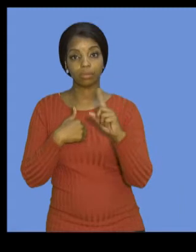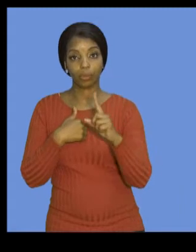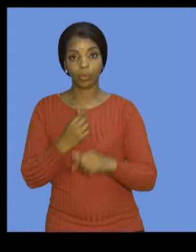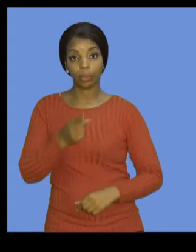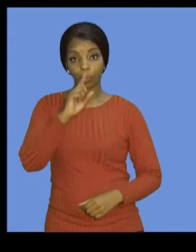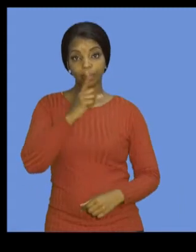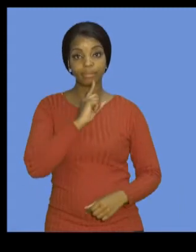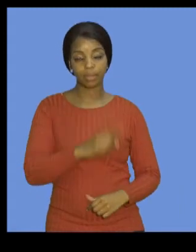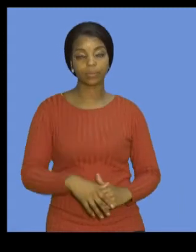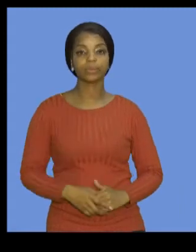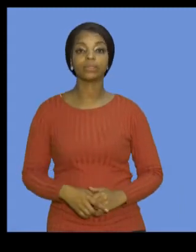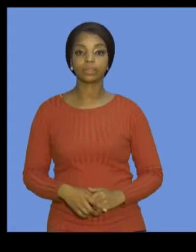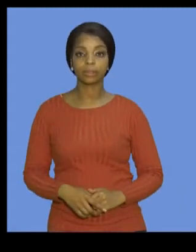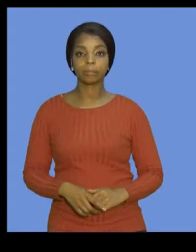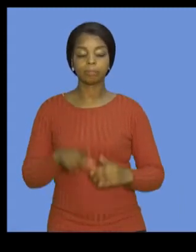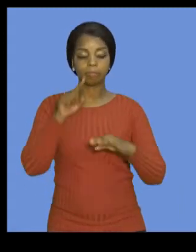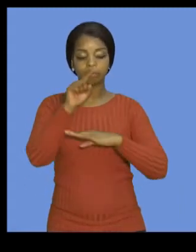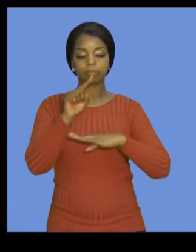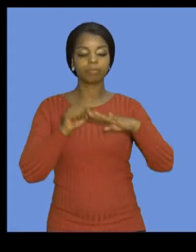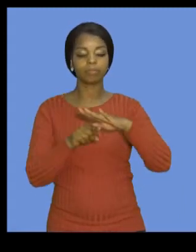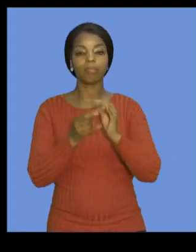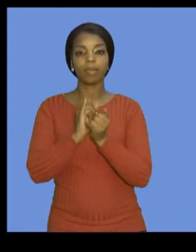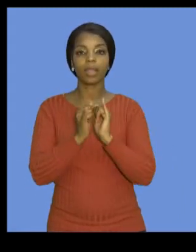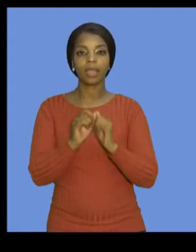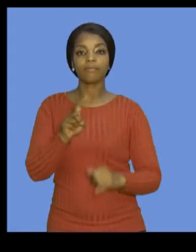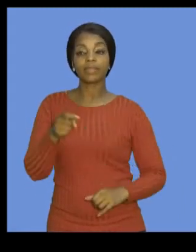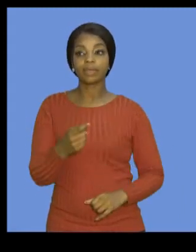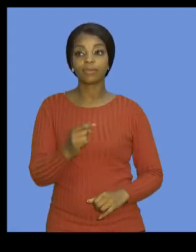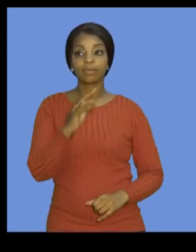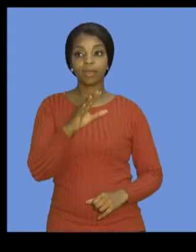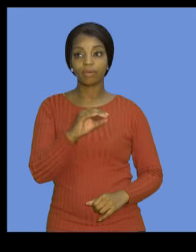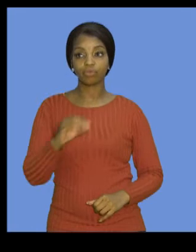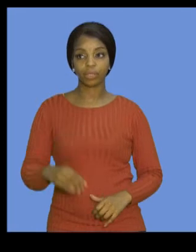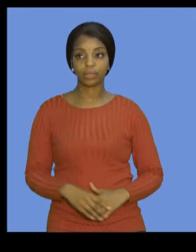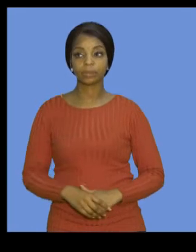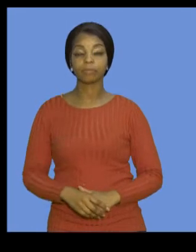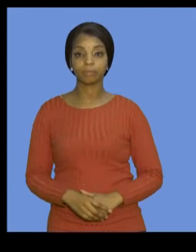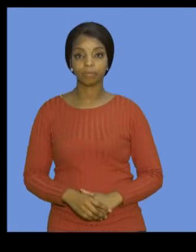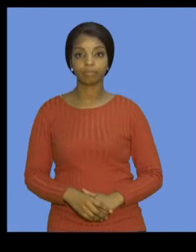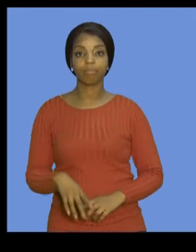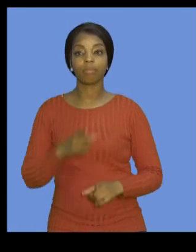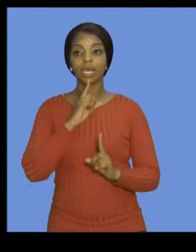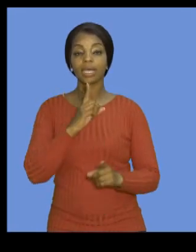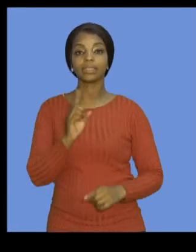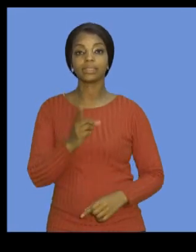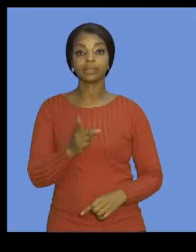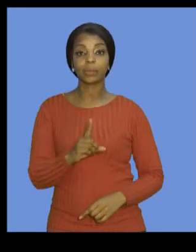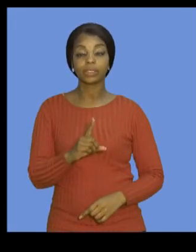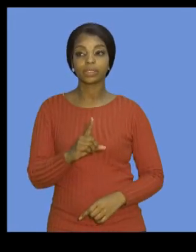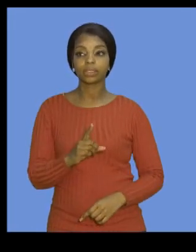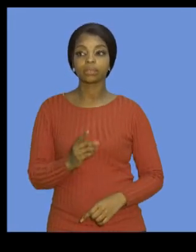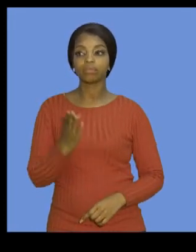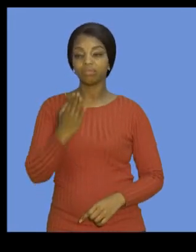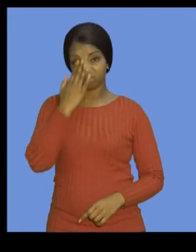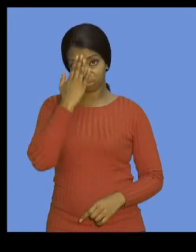1,000 rand, you divide it by the 11,500, you find what the answer is